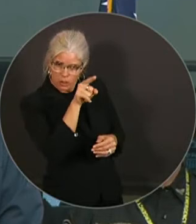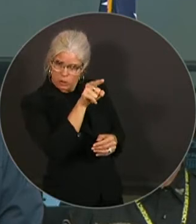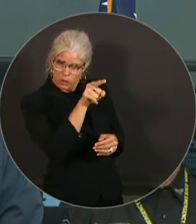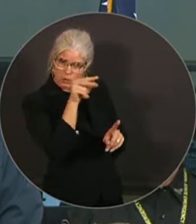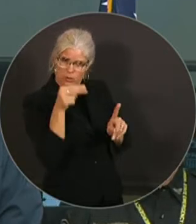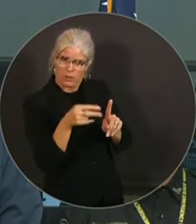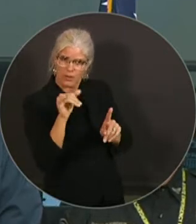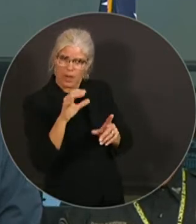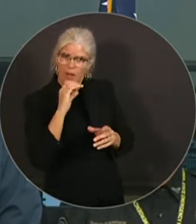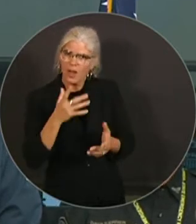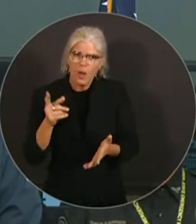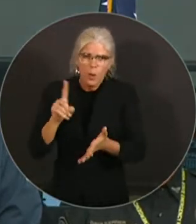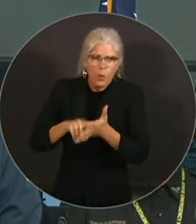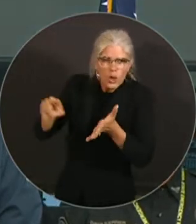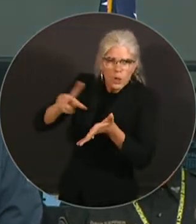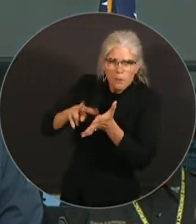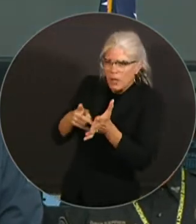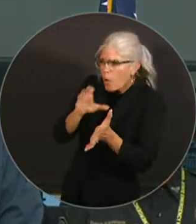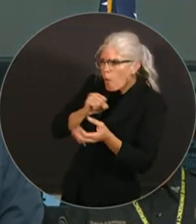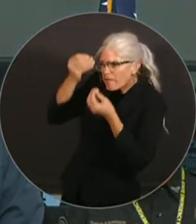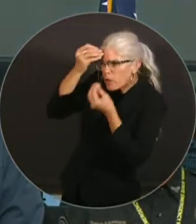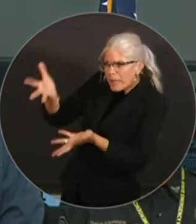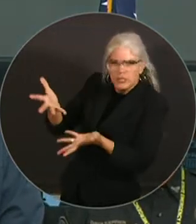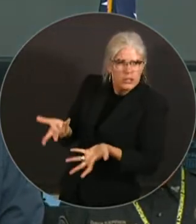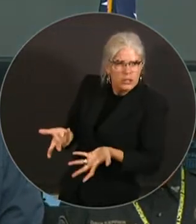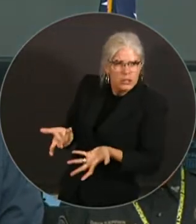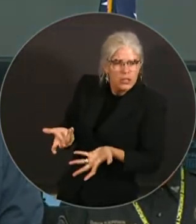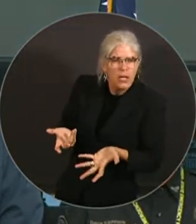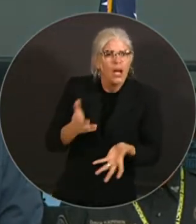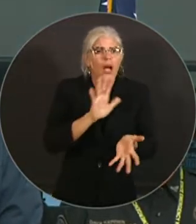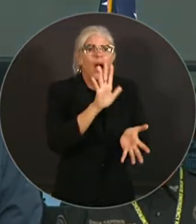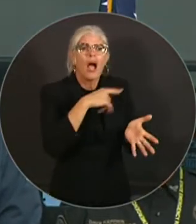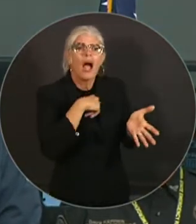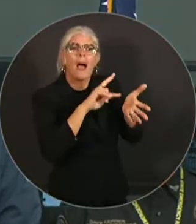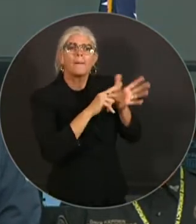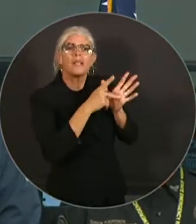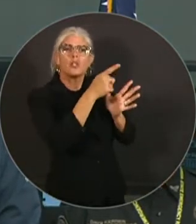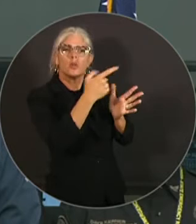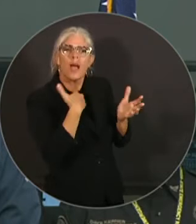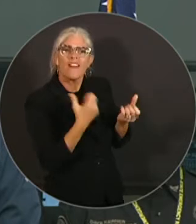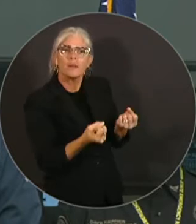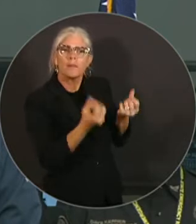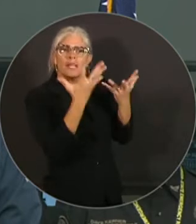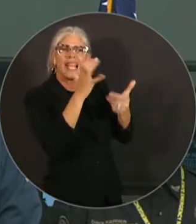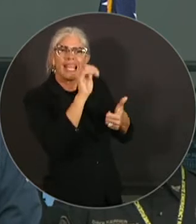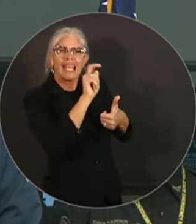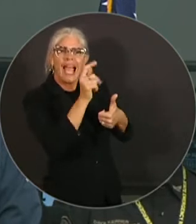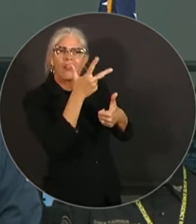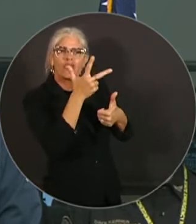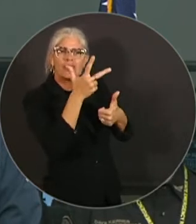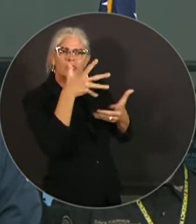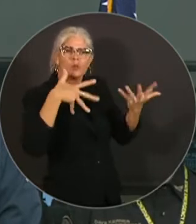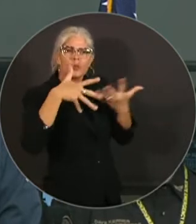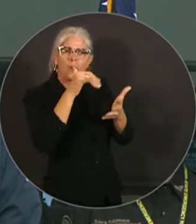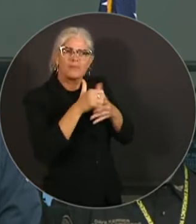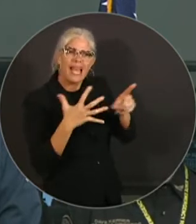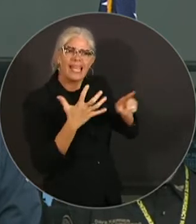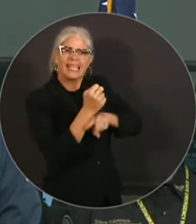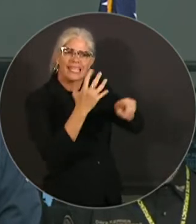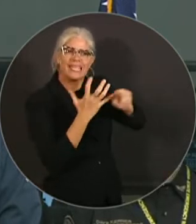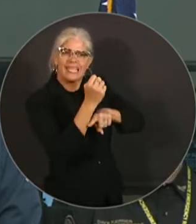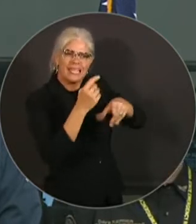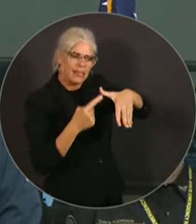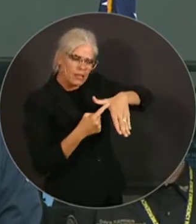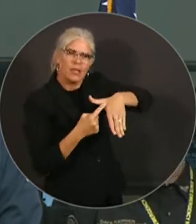by outdated? Well, you've had multiple Category 3 storms hit the Big Bend. Homes there are rated